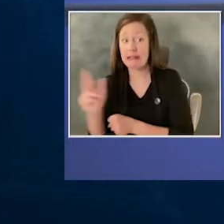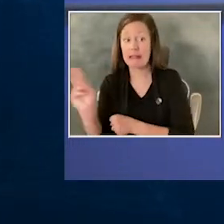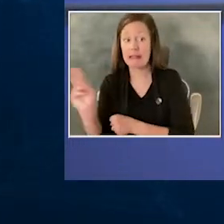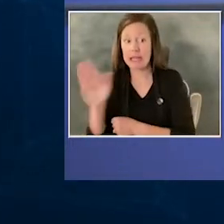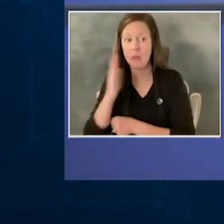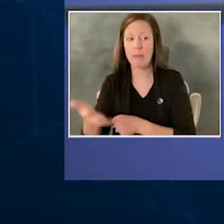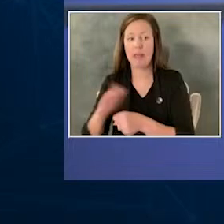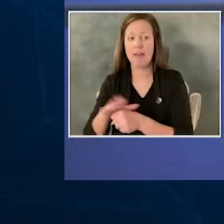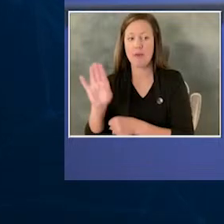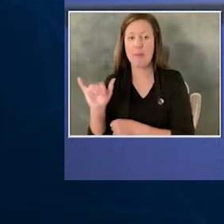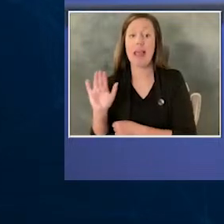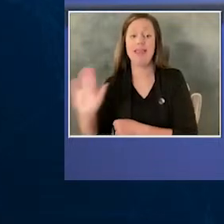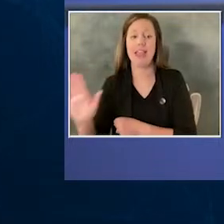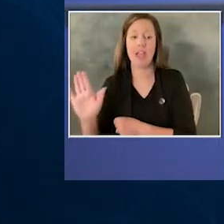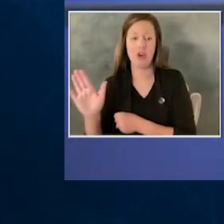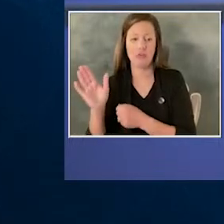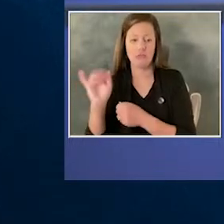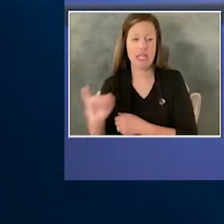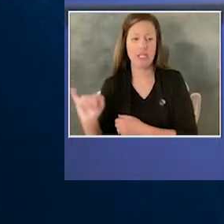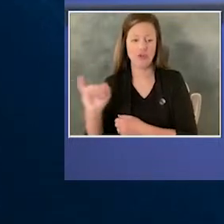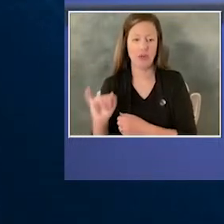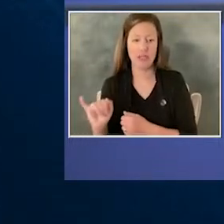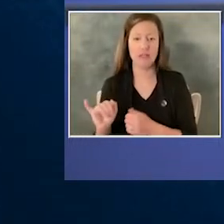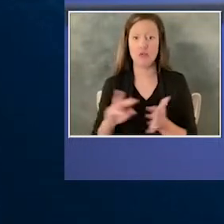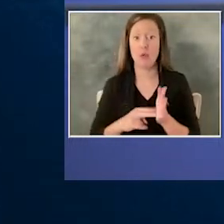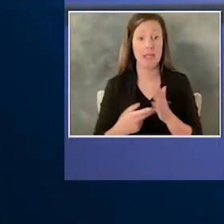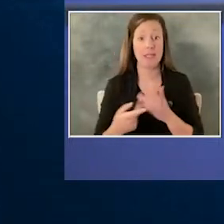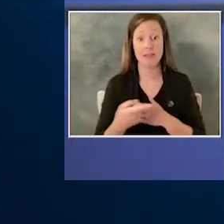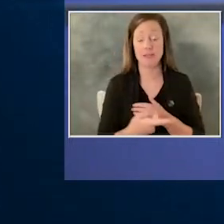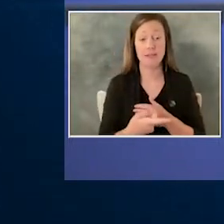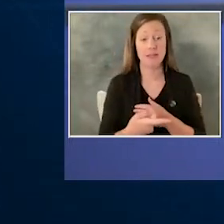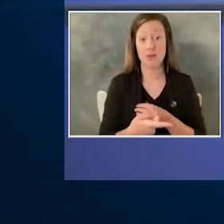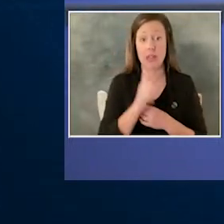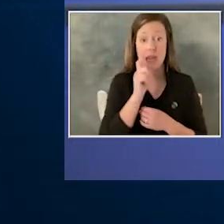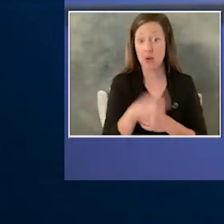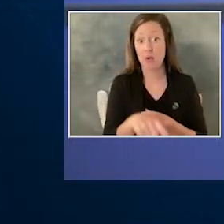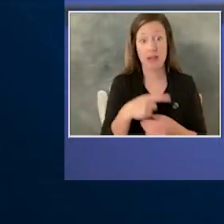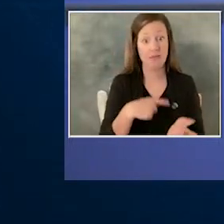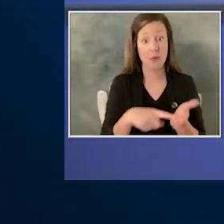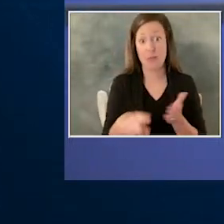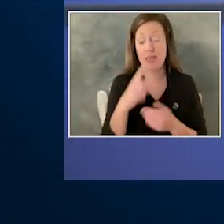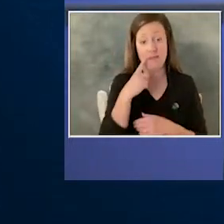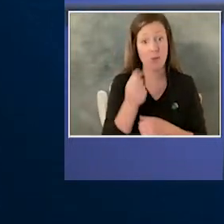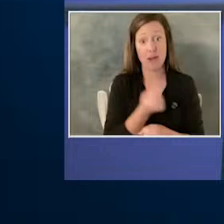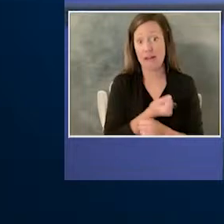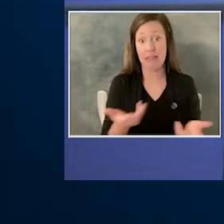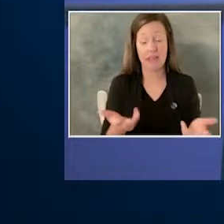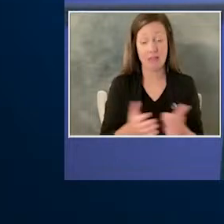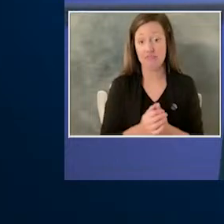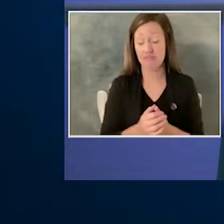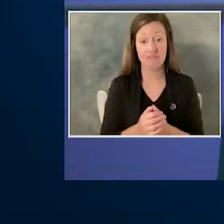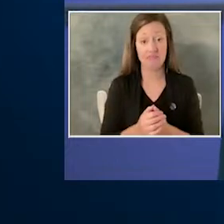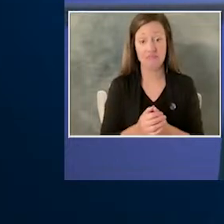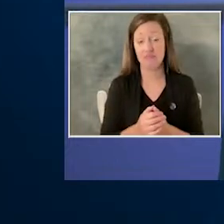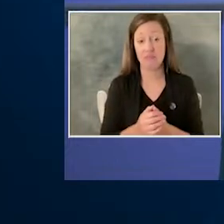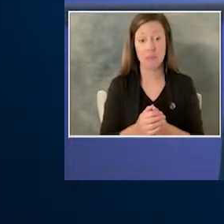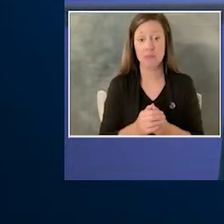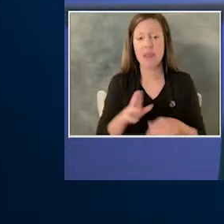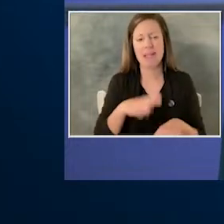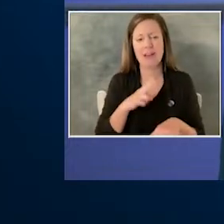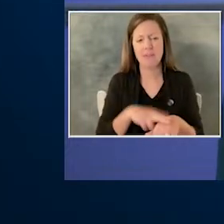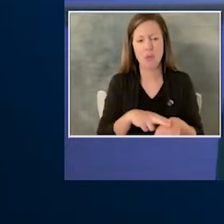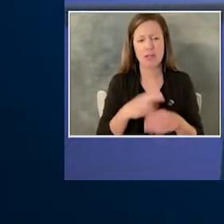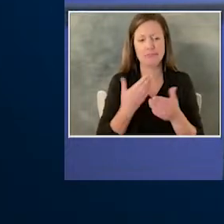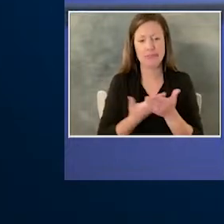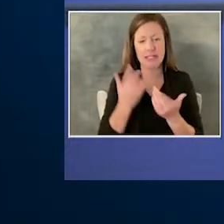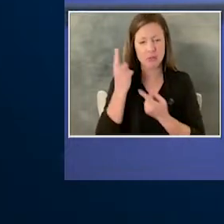Okay. So they do not have to pay for anything. Of course, things to consider